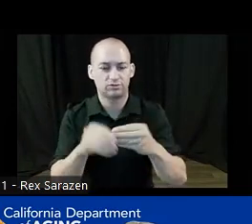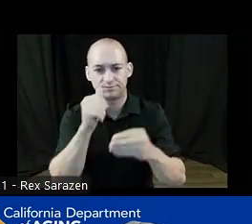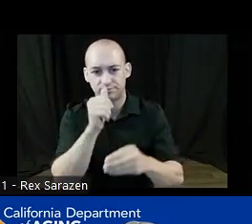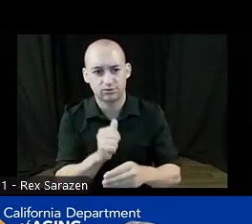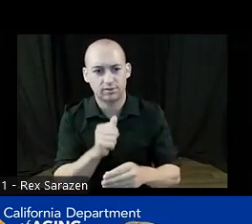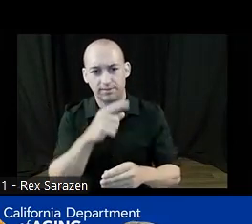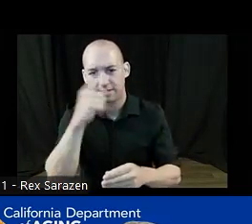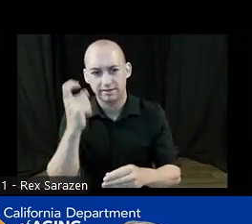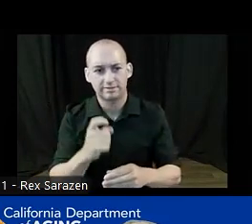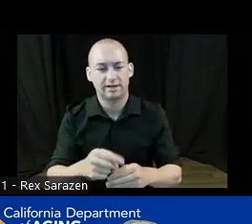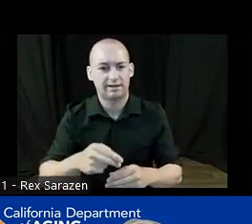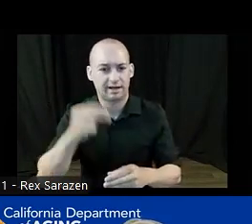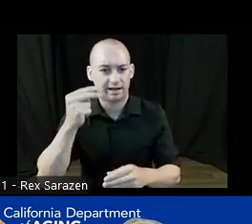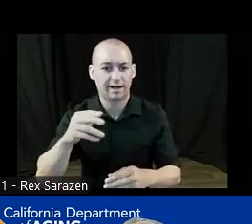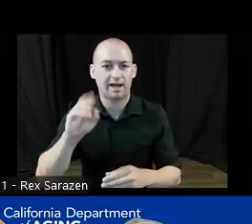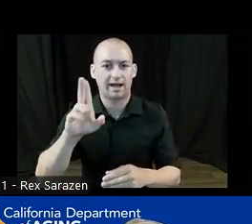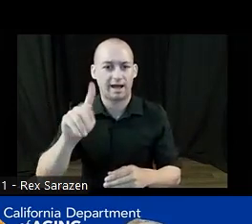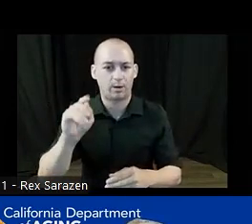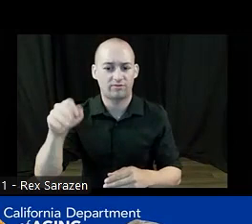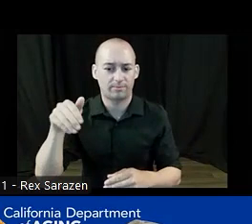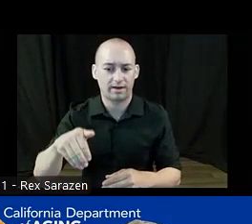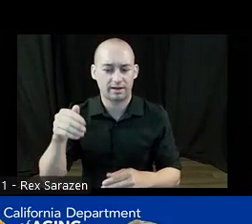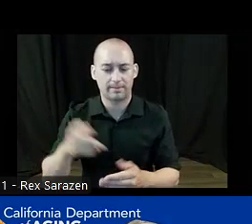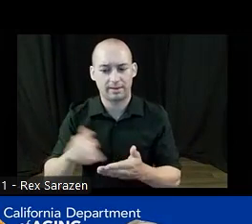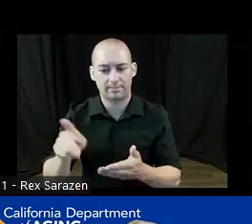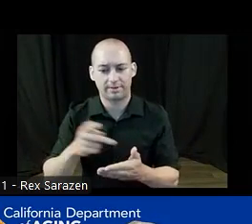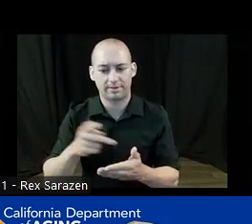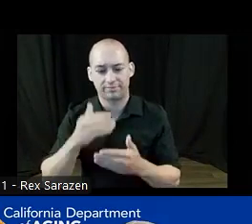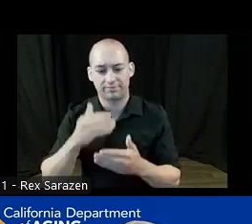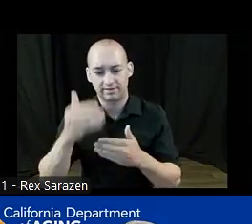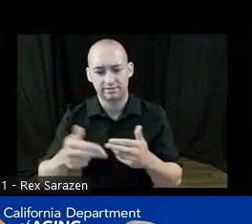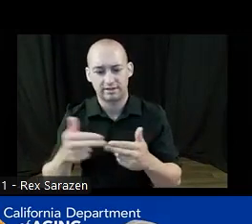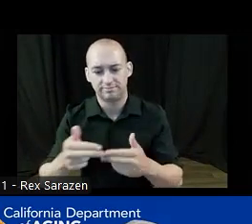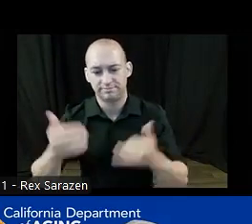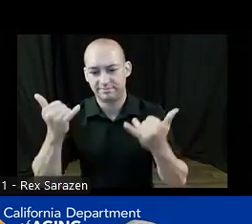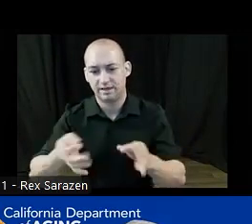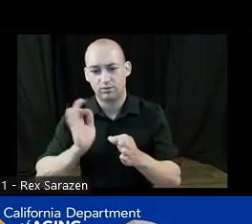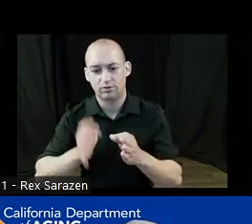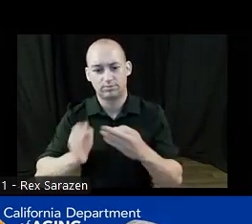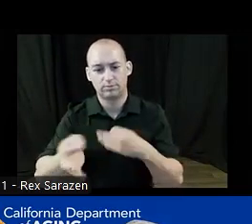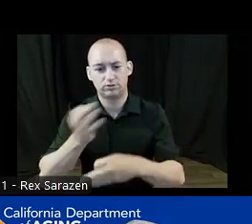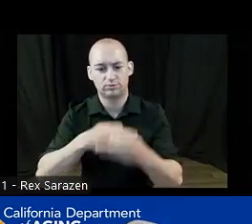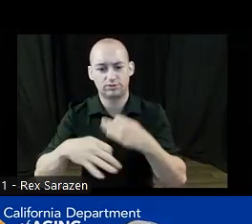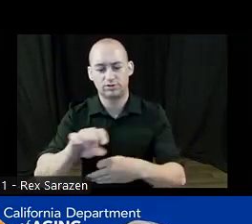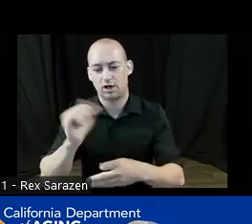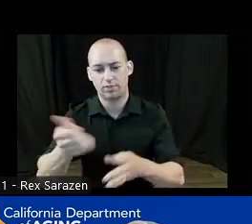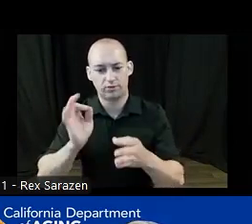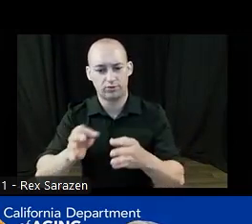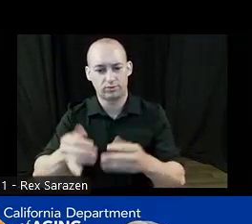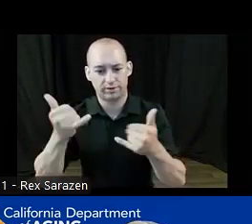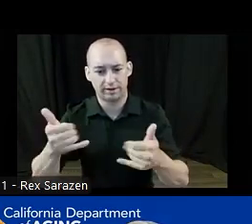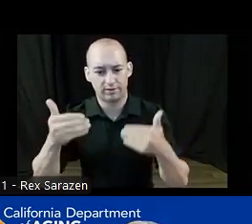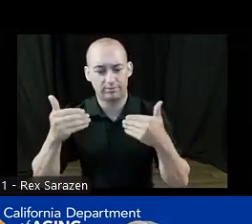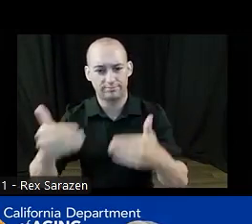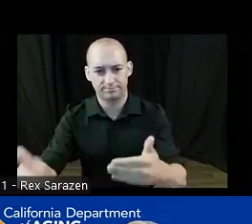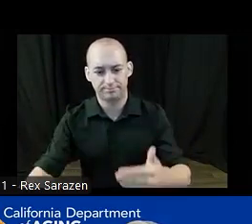because of the high out-of-pocket payment. Next slide, please. And now I'm so pleased to turn to my wonderful